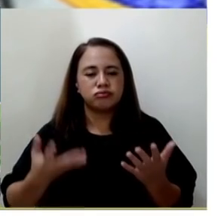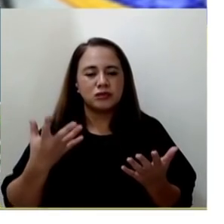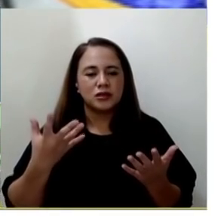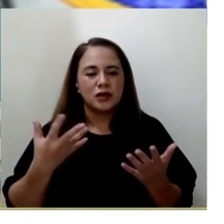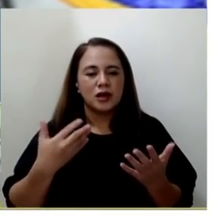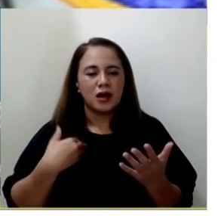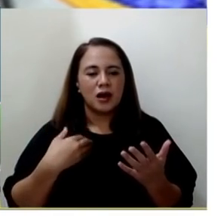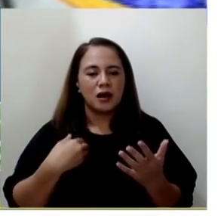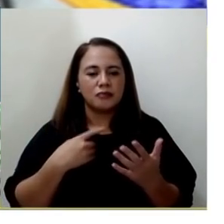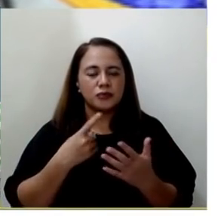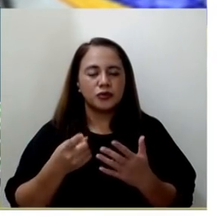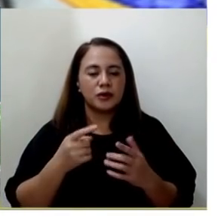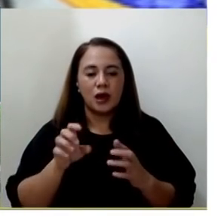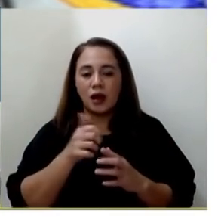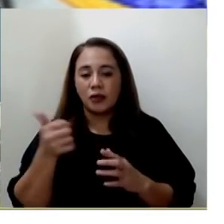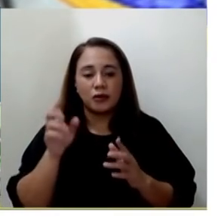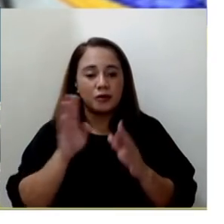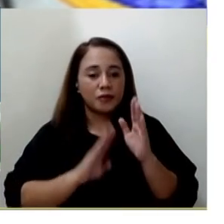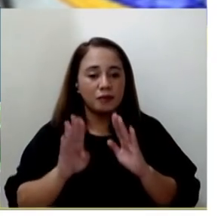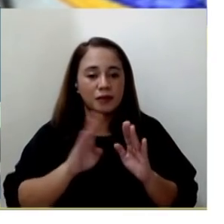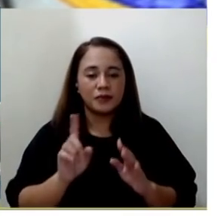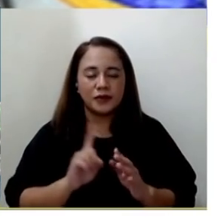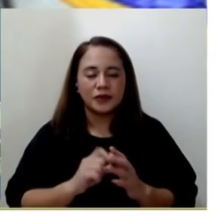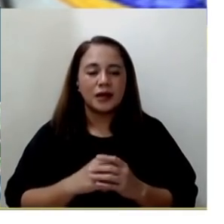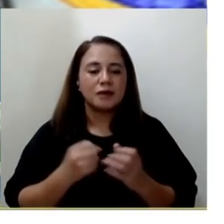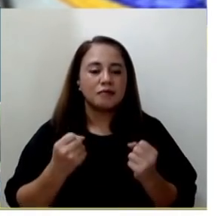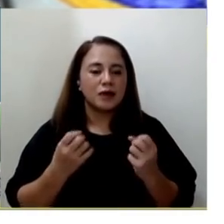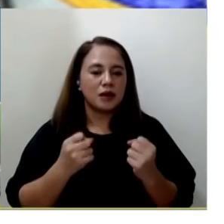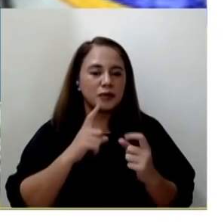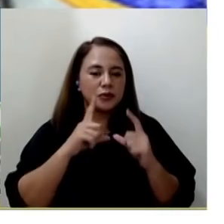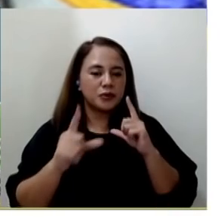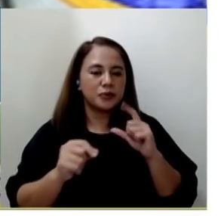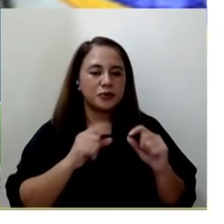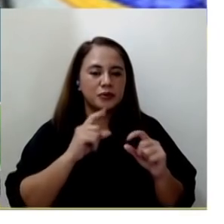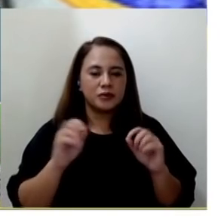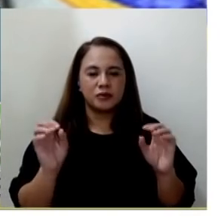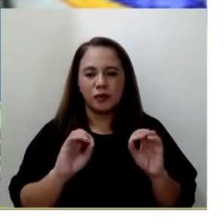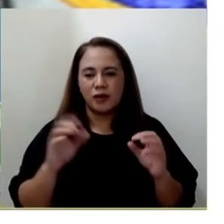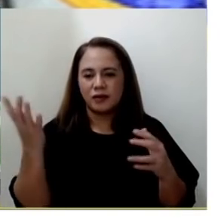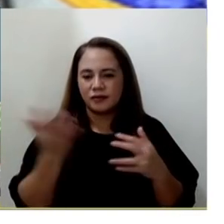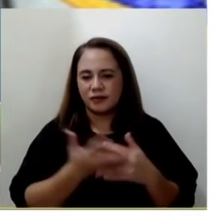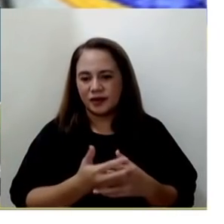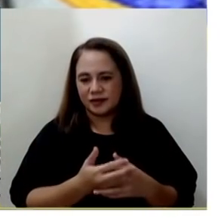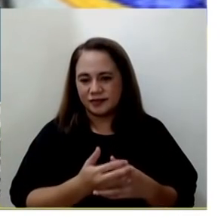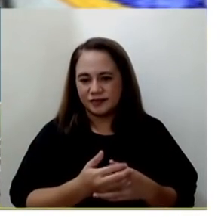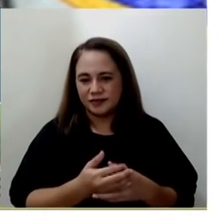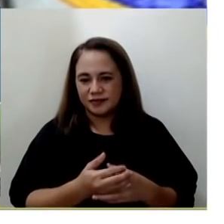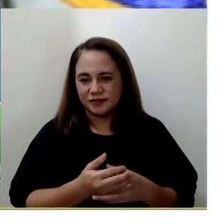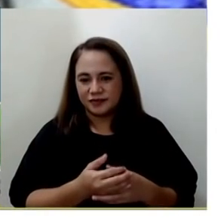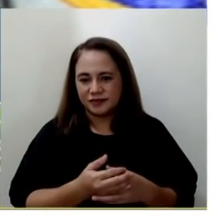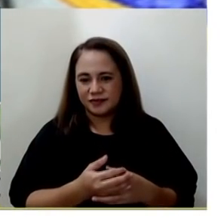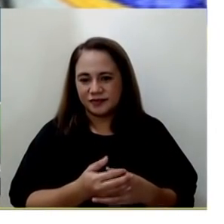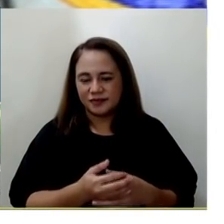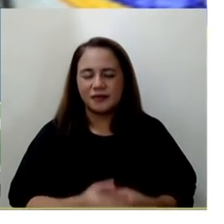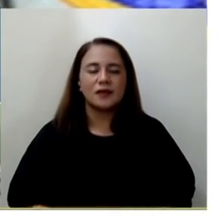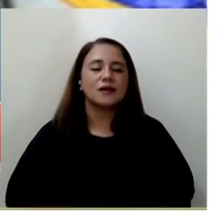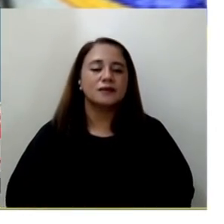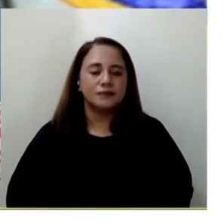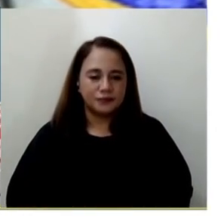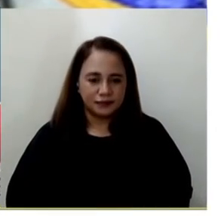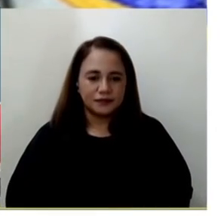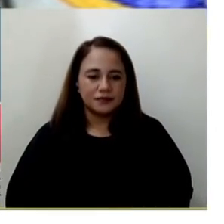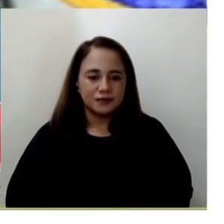In fact, ang problema pa namin, ang daming nagsusumbong, wala naman nagpa-file. So,